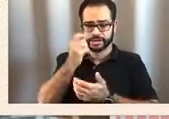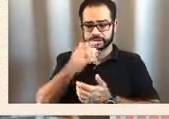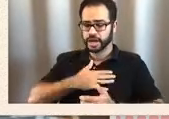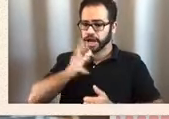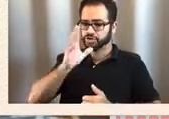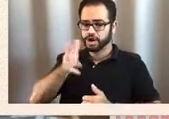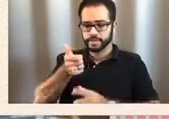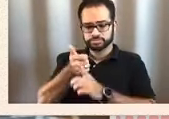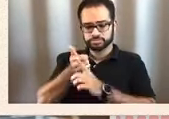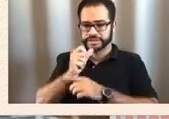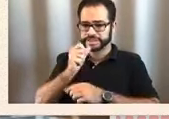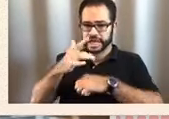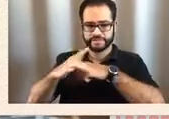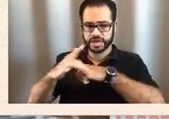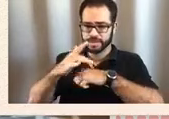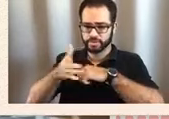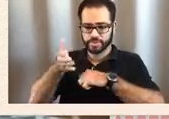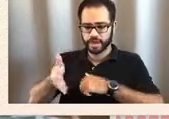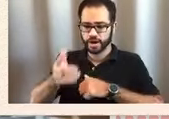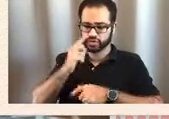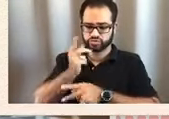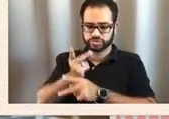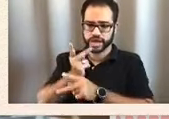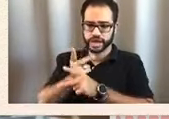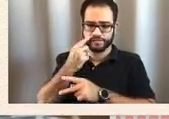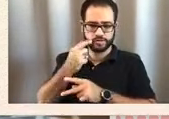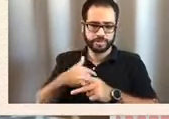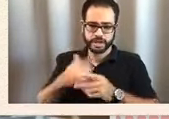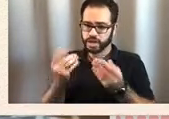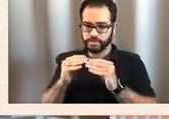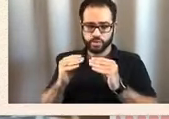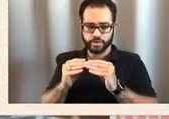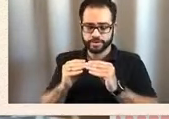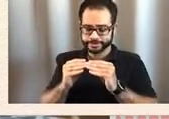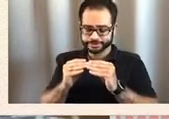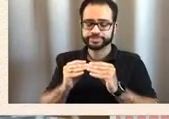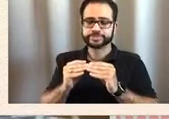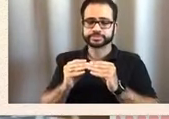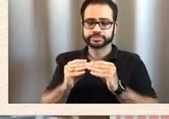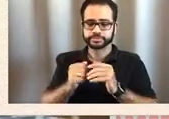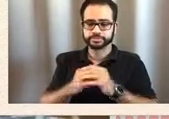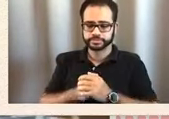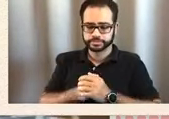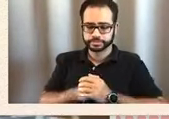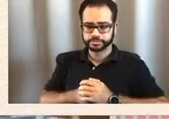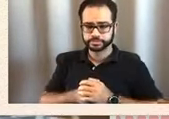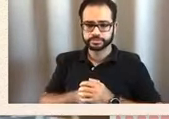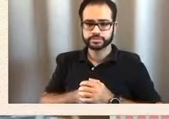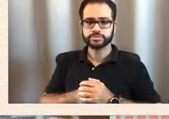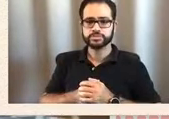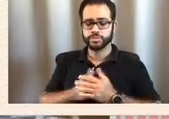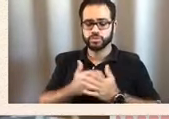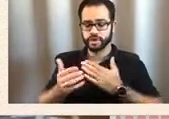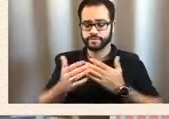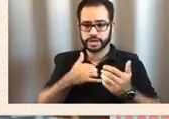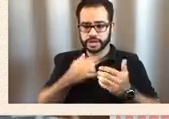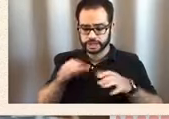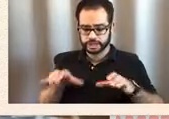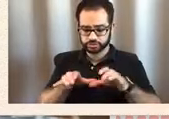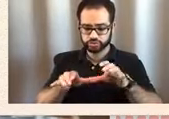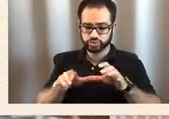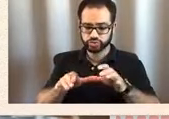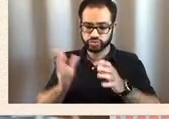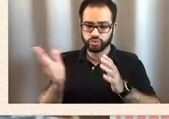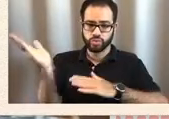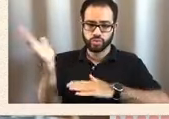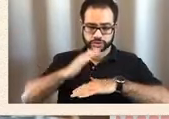to do the care at all. I had to write what I do during the day and being transported